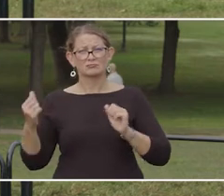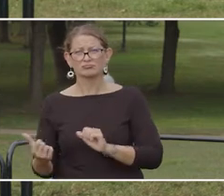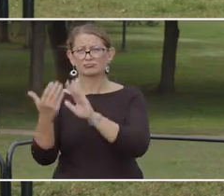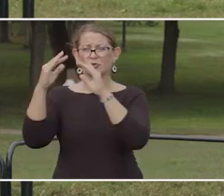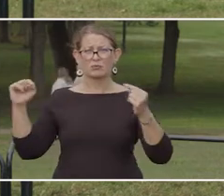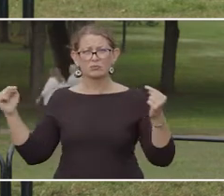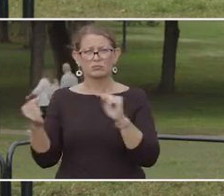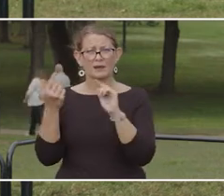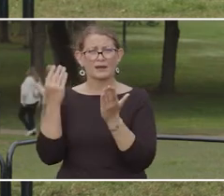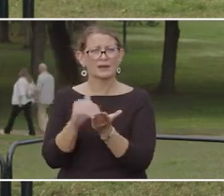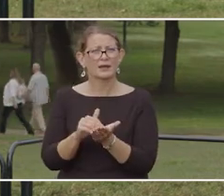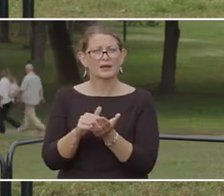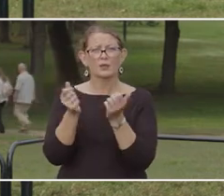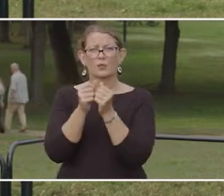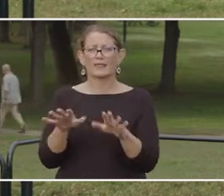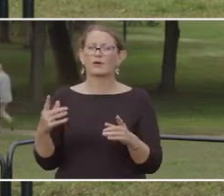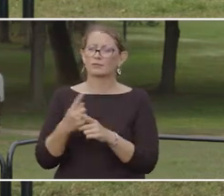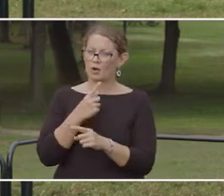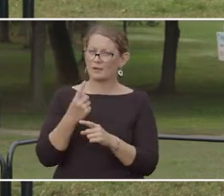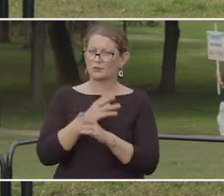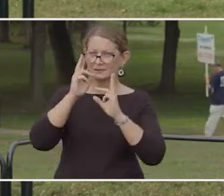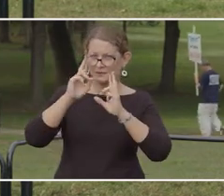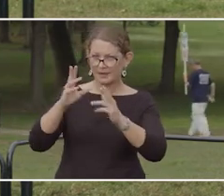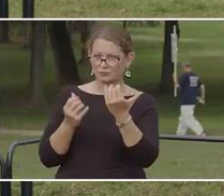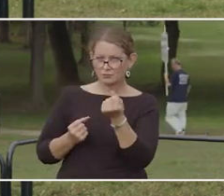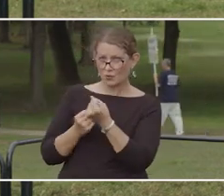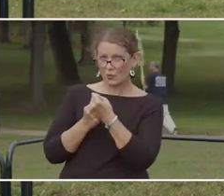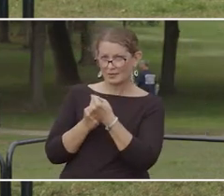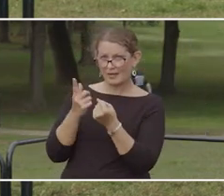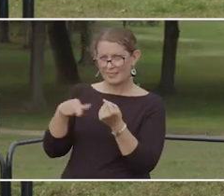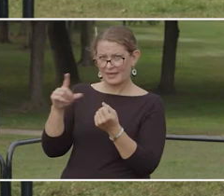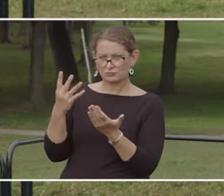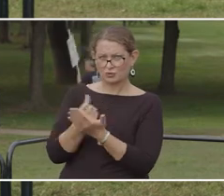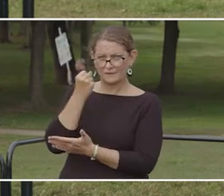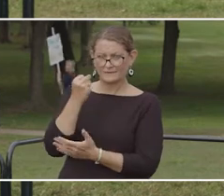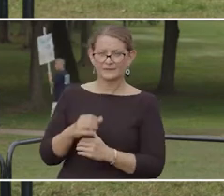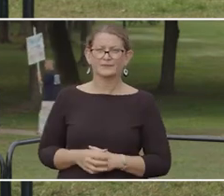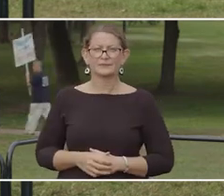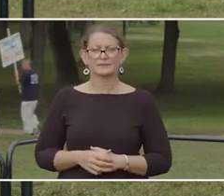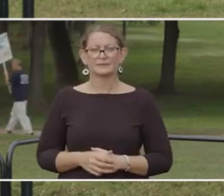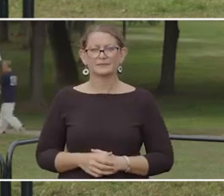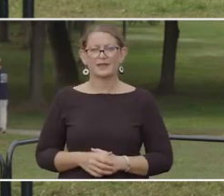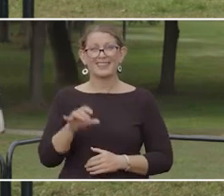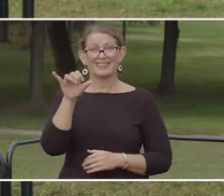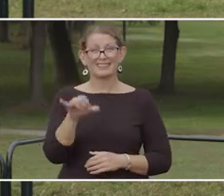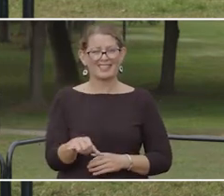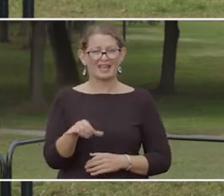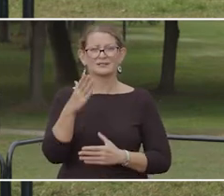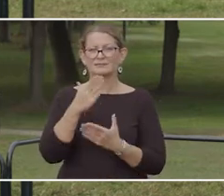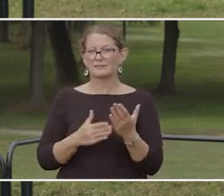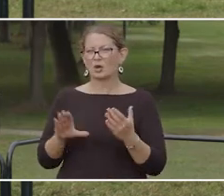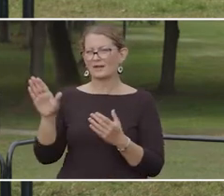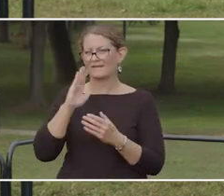again without the proper respect and support that they deserve. That is part